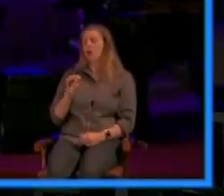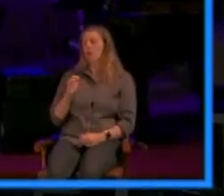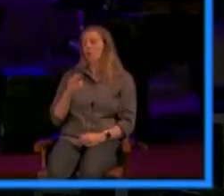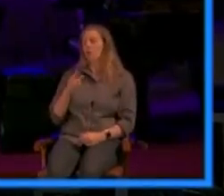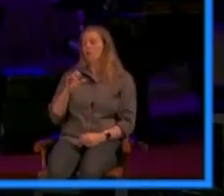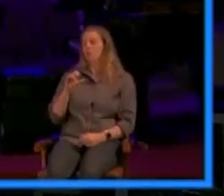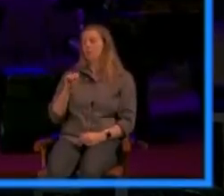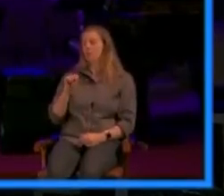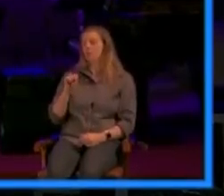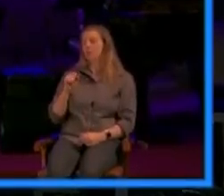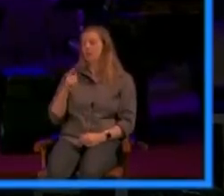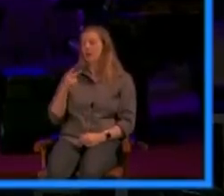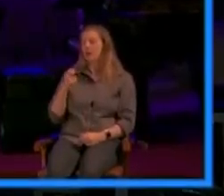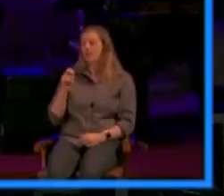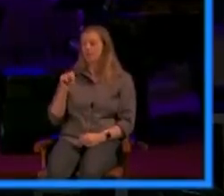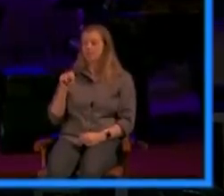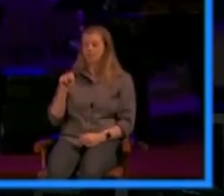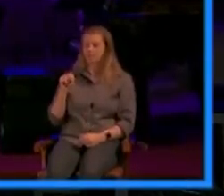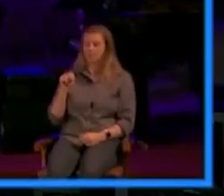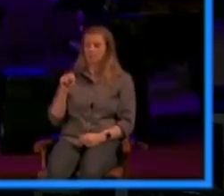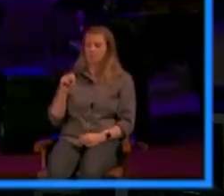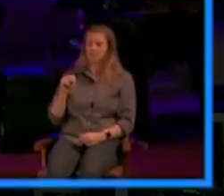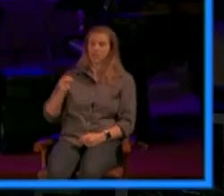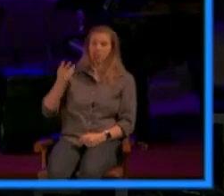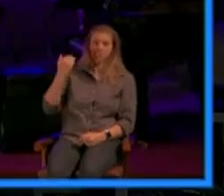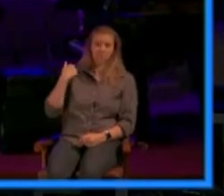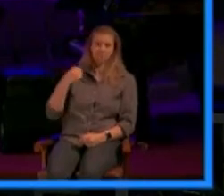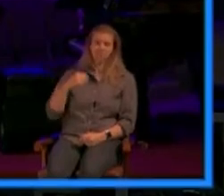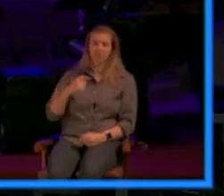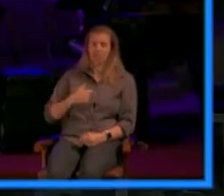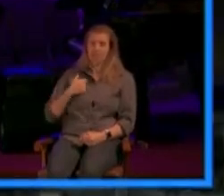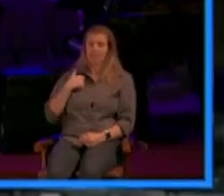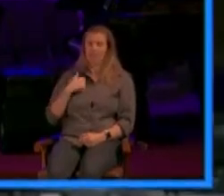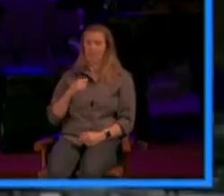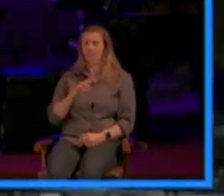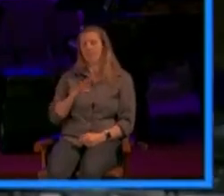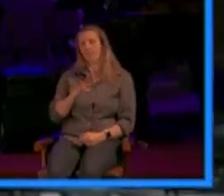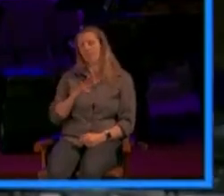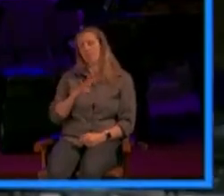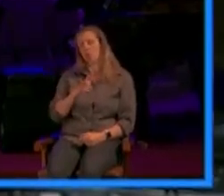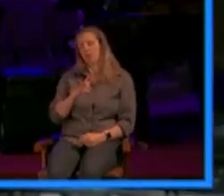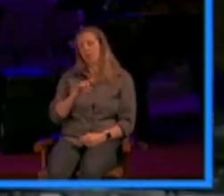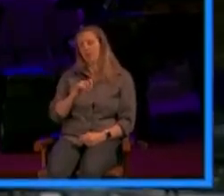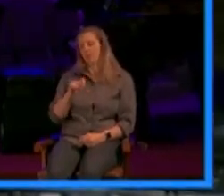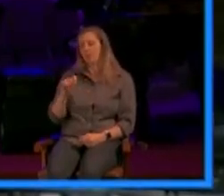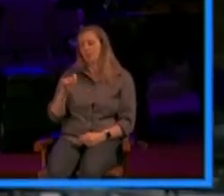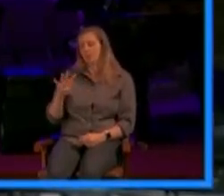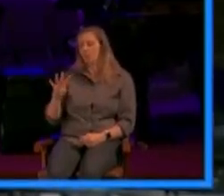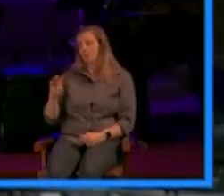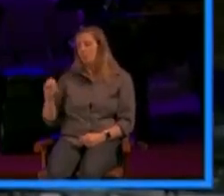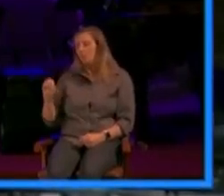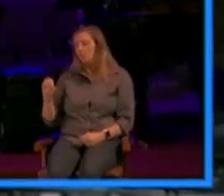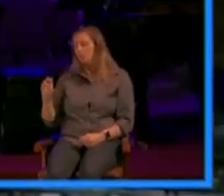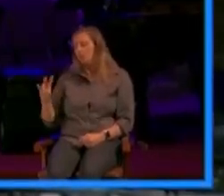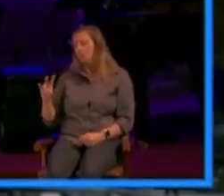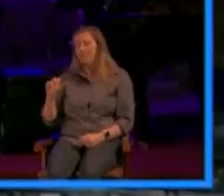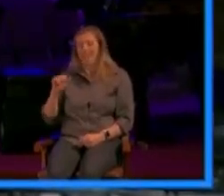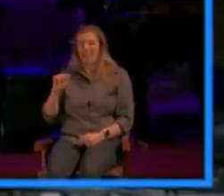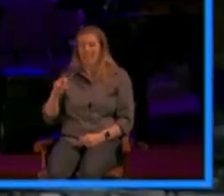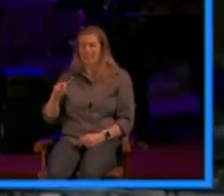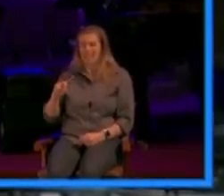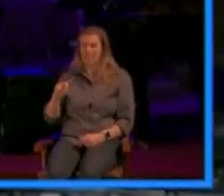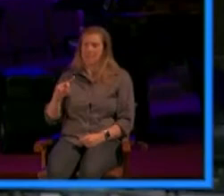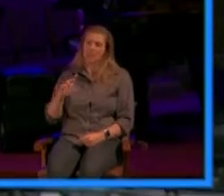from 347 to 407 A.D., so just 300, 400 years after Christ.